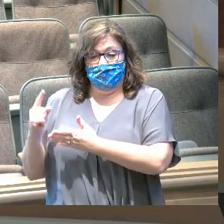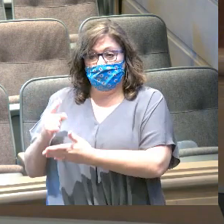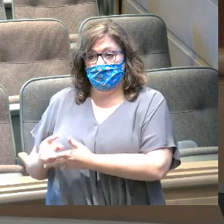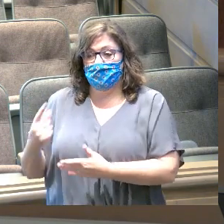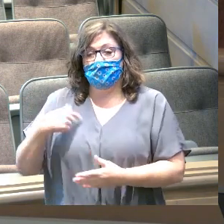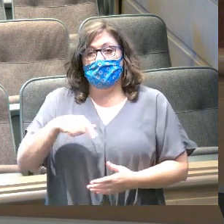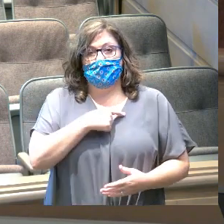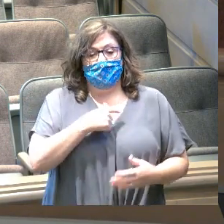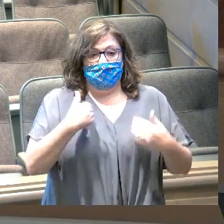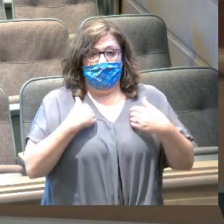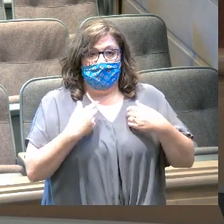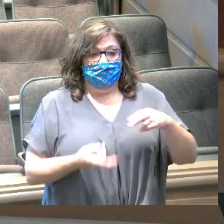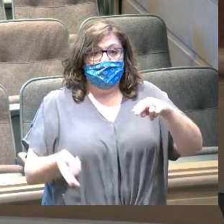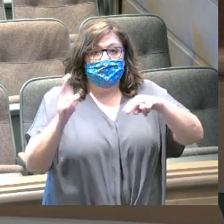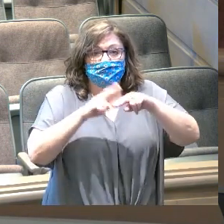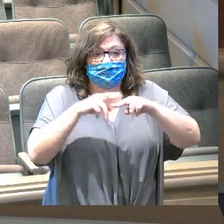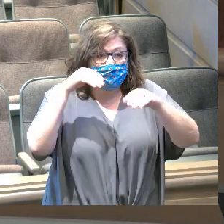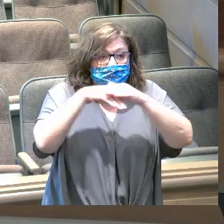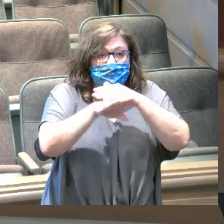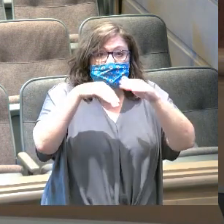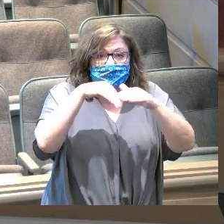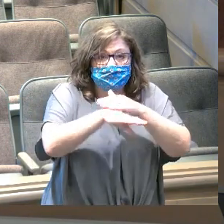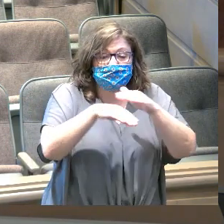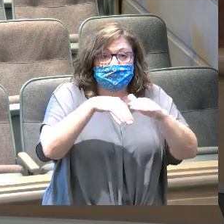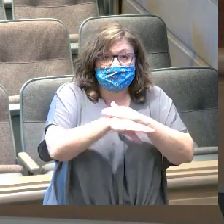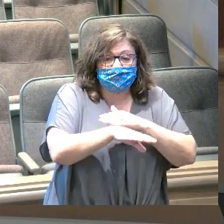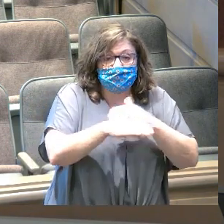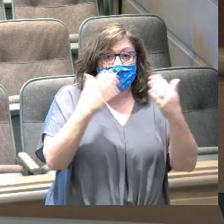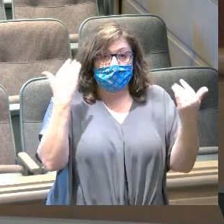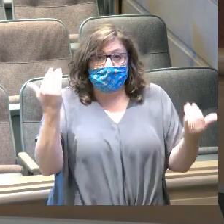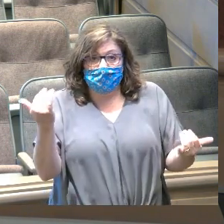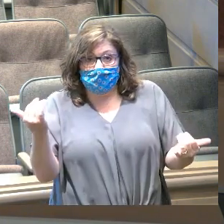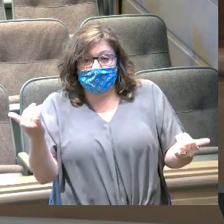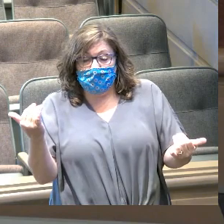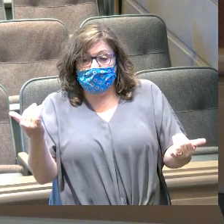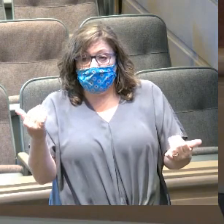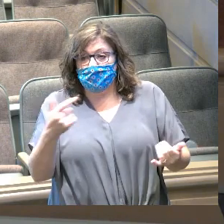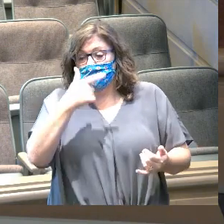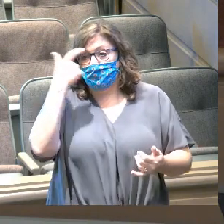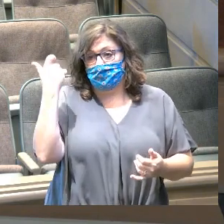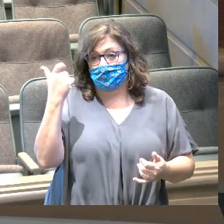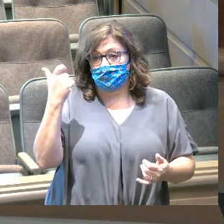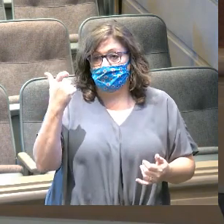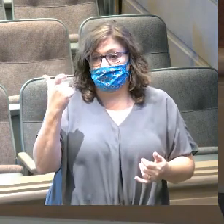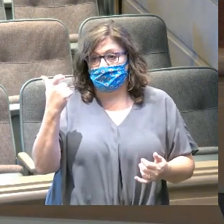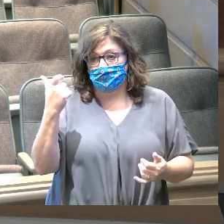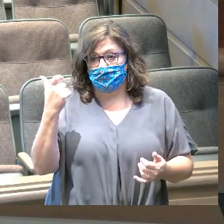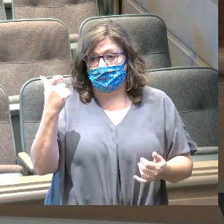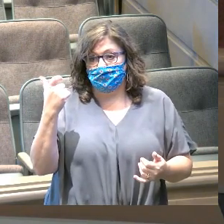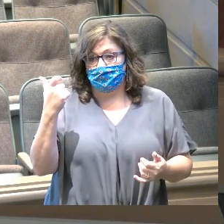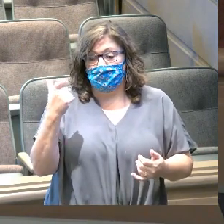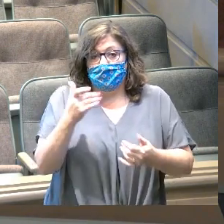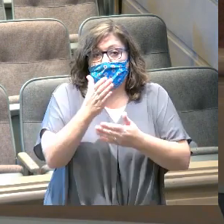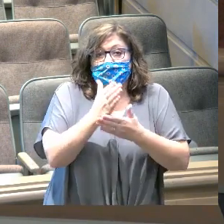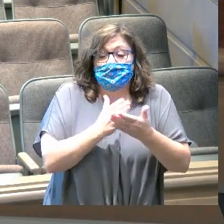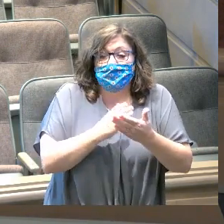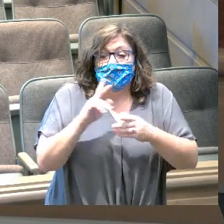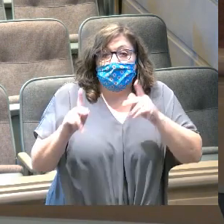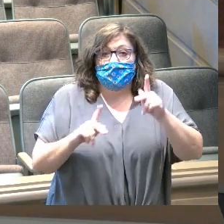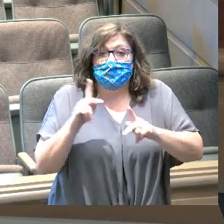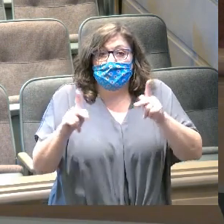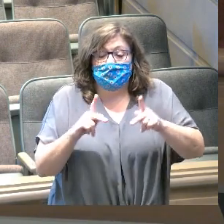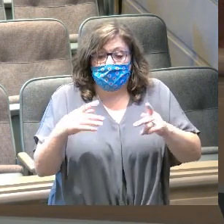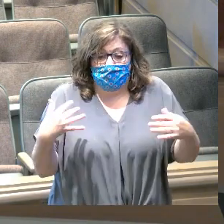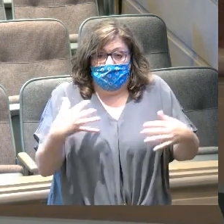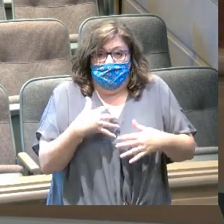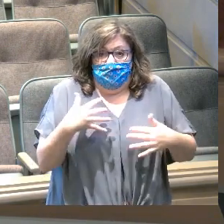an increased number of admissions, and this has been attributed to the fact that some people were afraid to seek